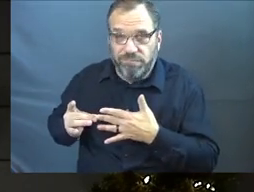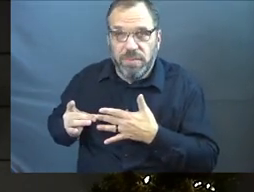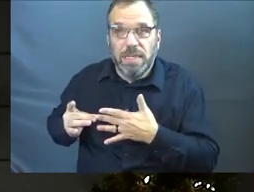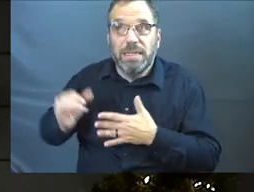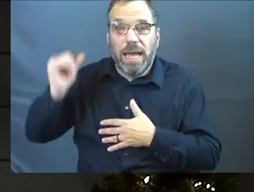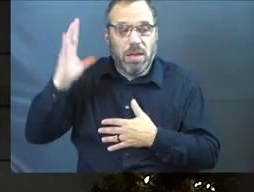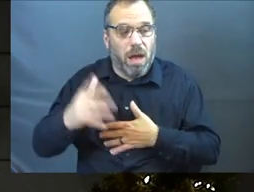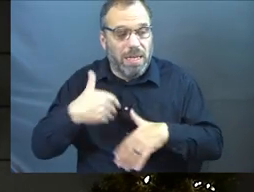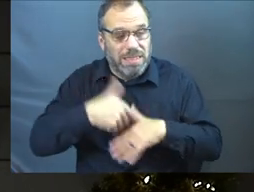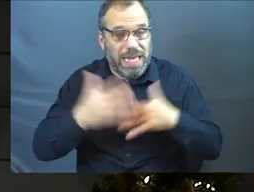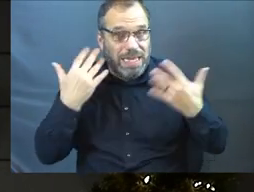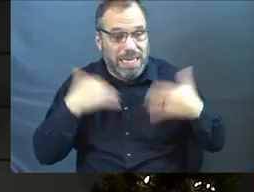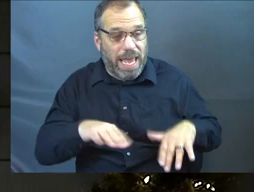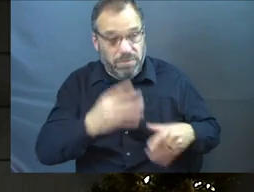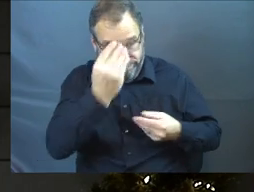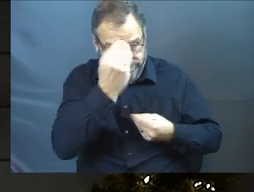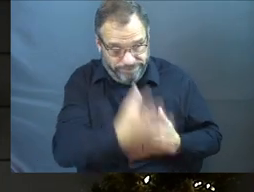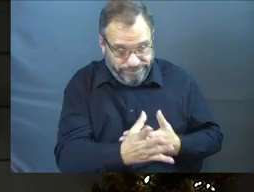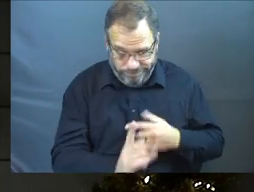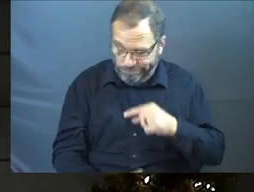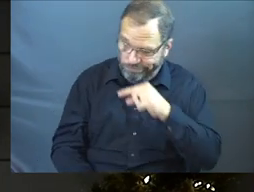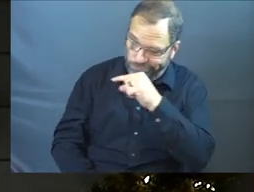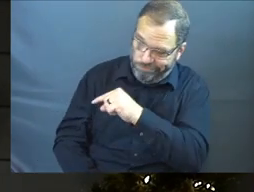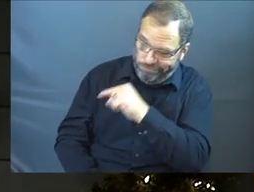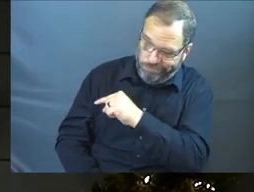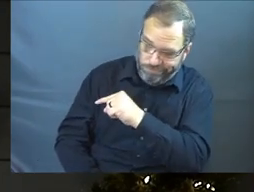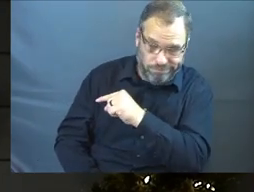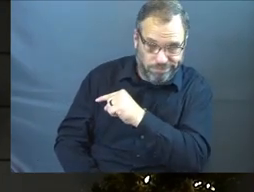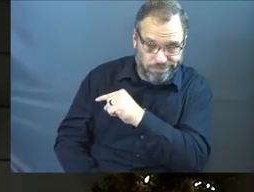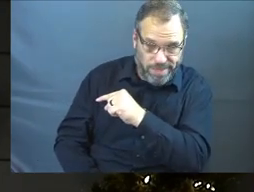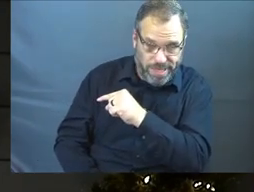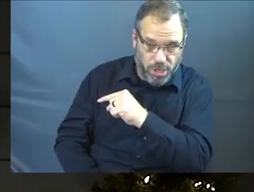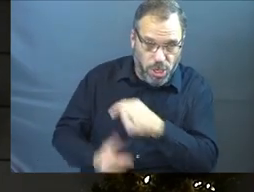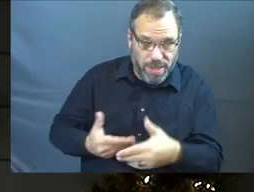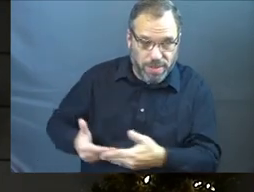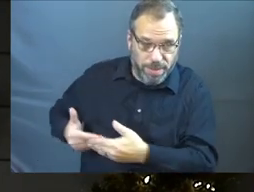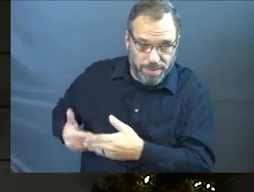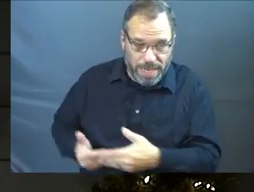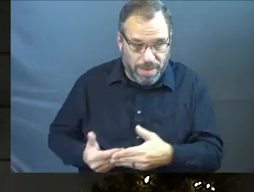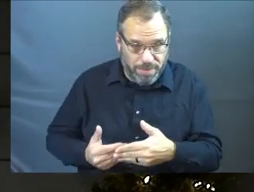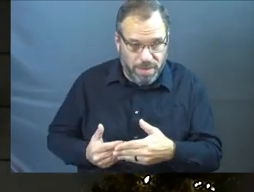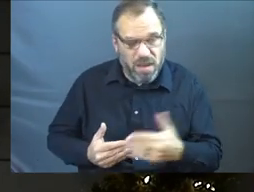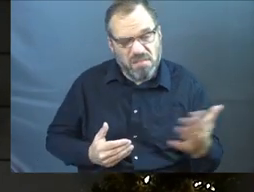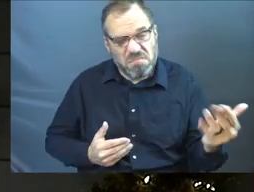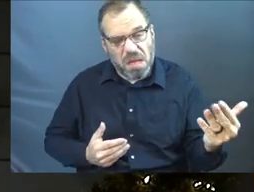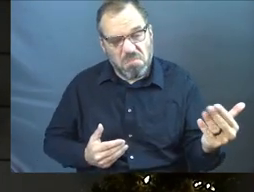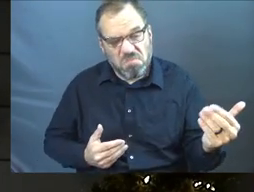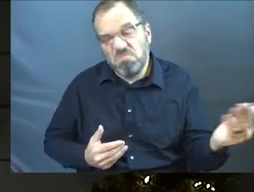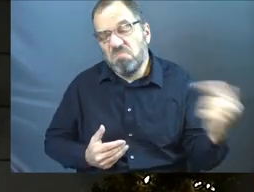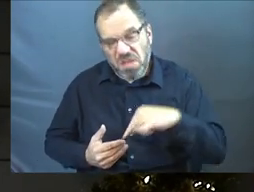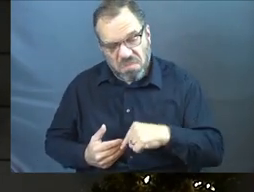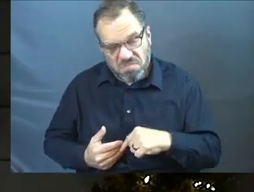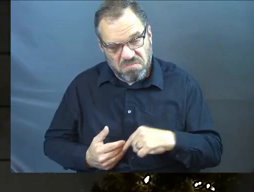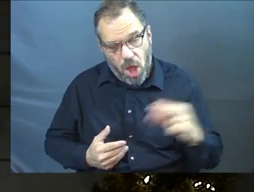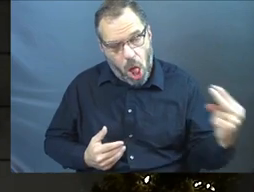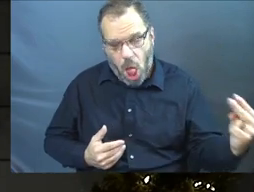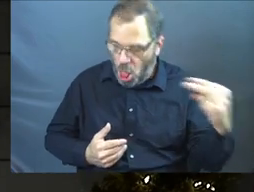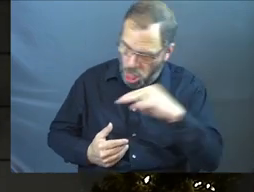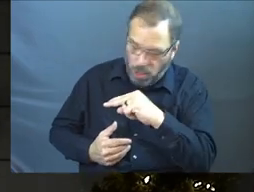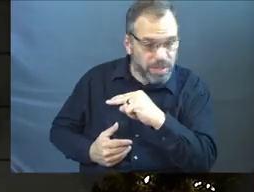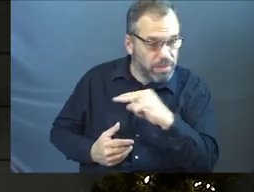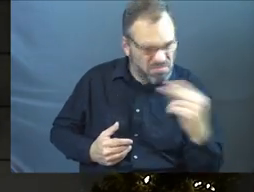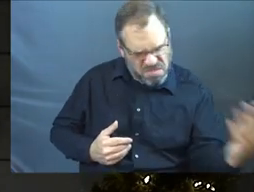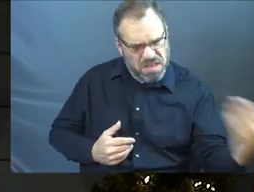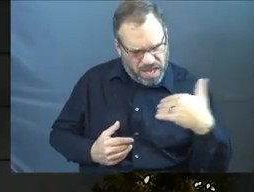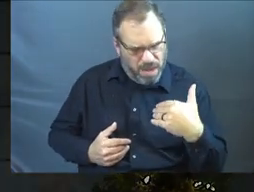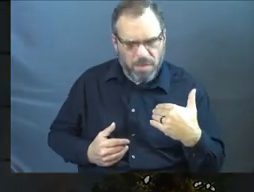God had come in, that he had sent the angels to tell them and say, hey, I'm doing something here. Come check it out. Come be a